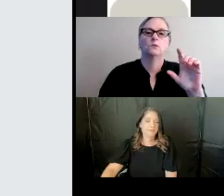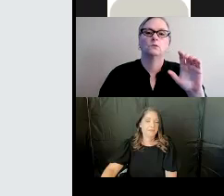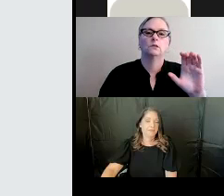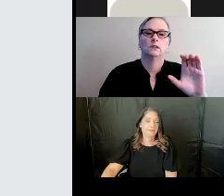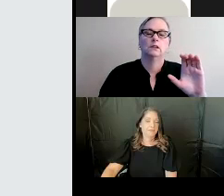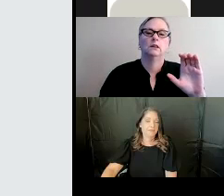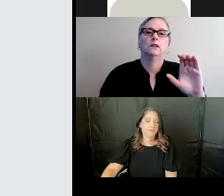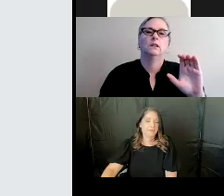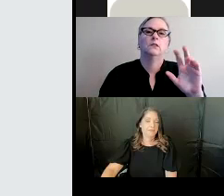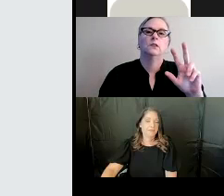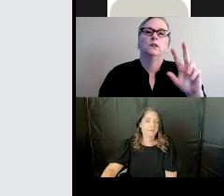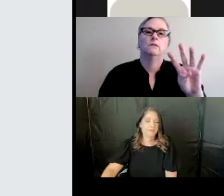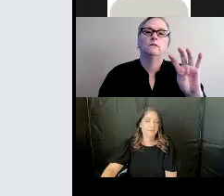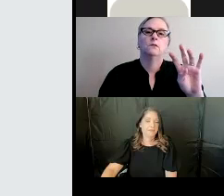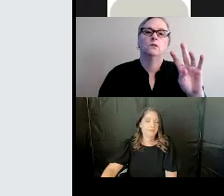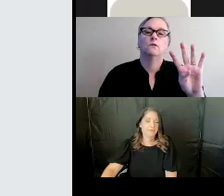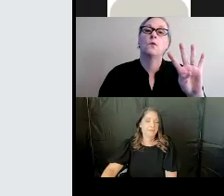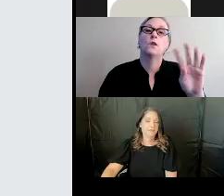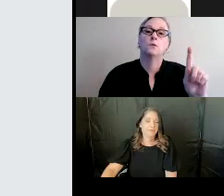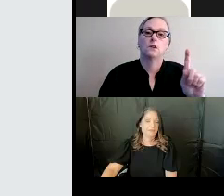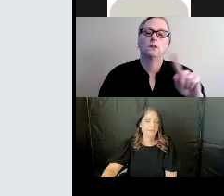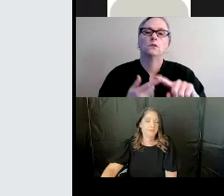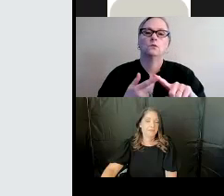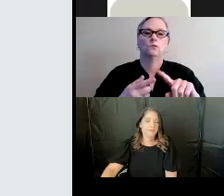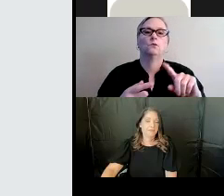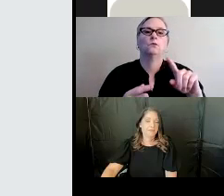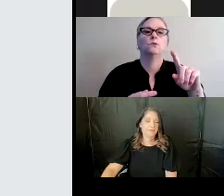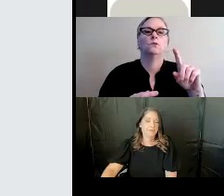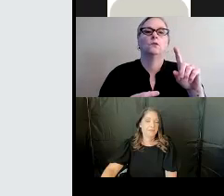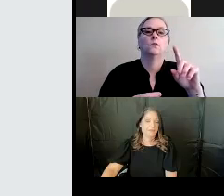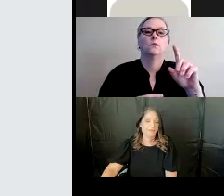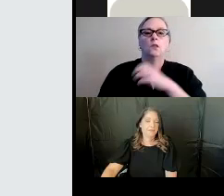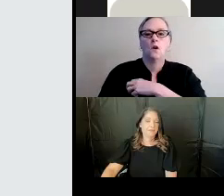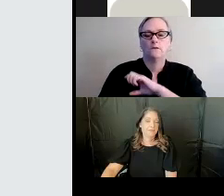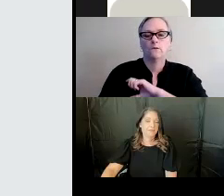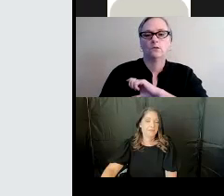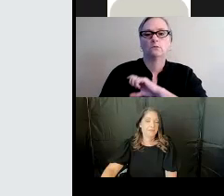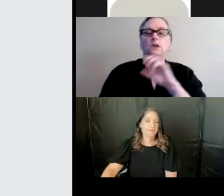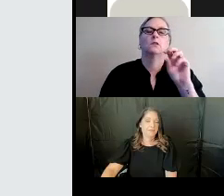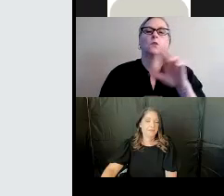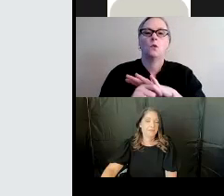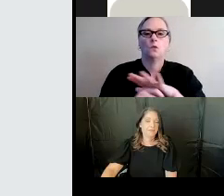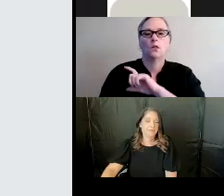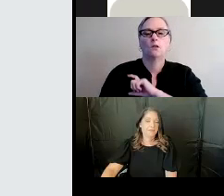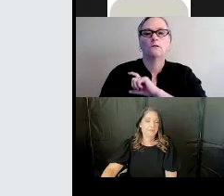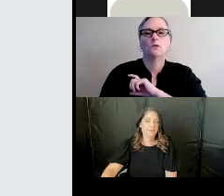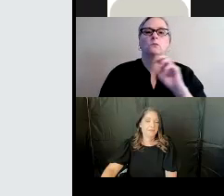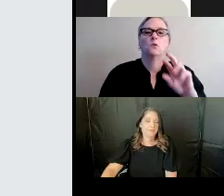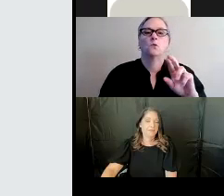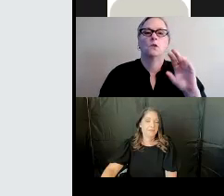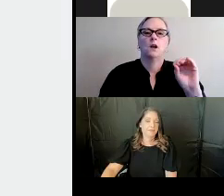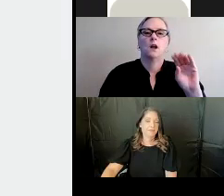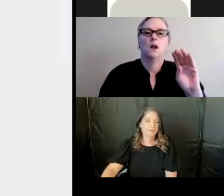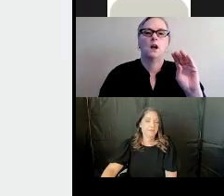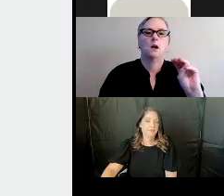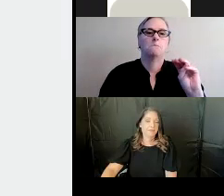24 hours to long-term care ombudsman and the law enforcement, the local law enforcement agency.